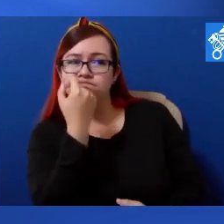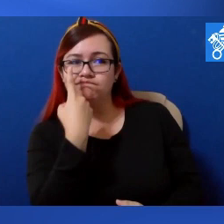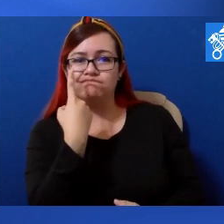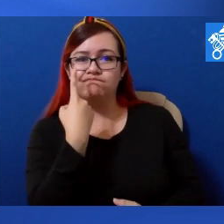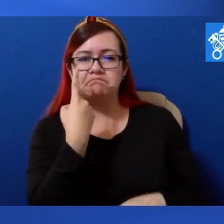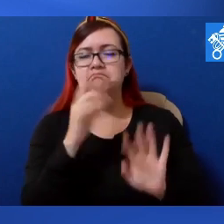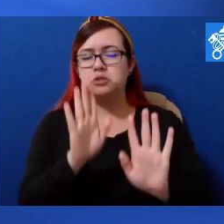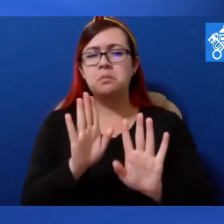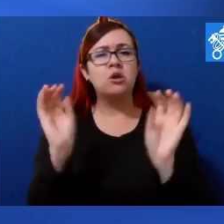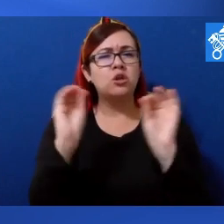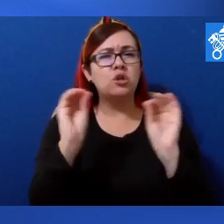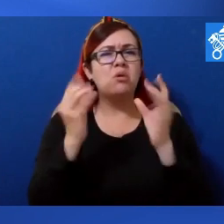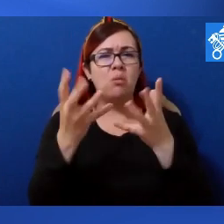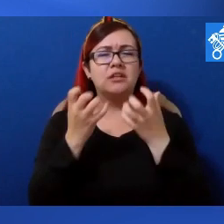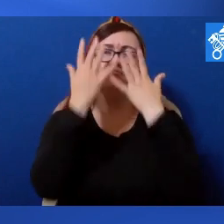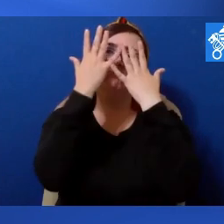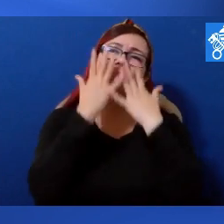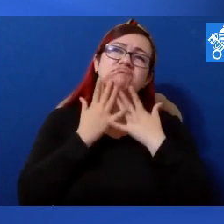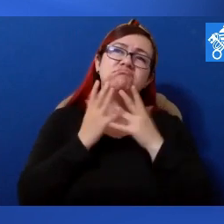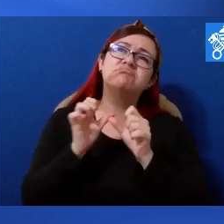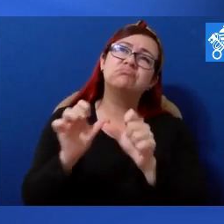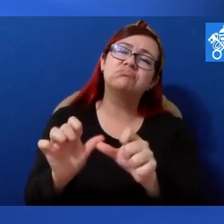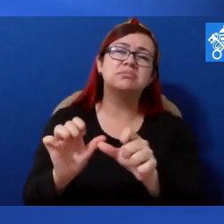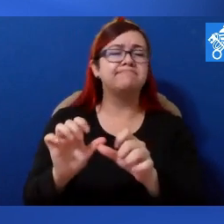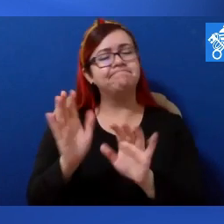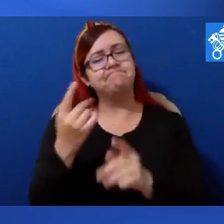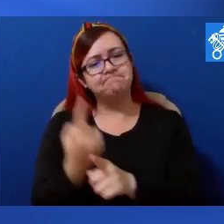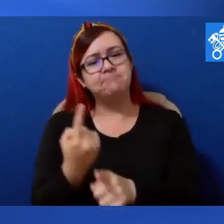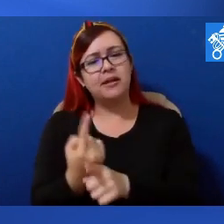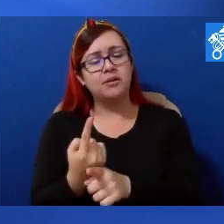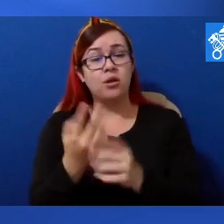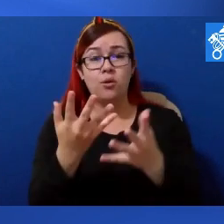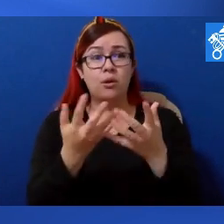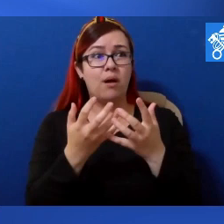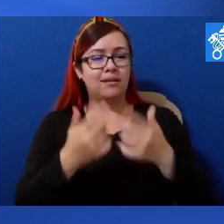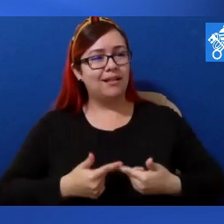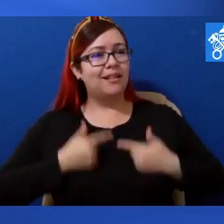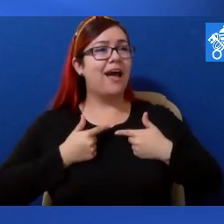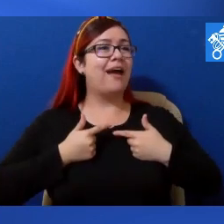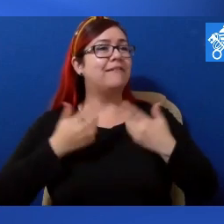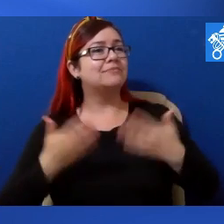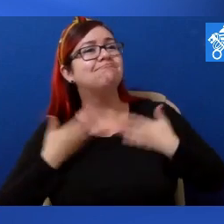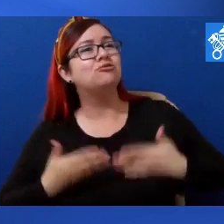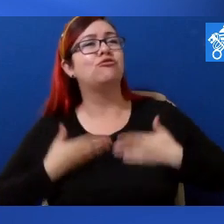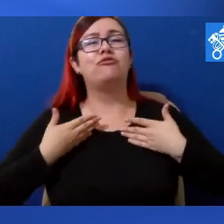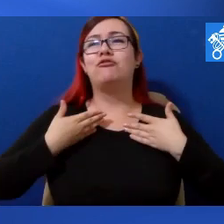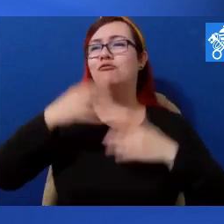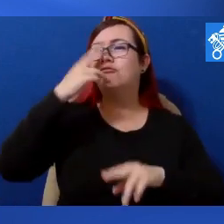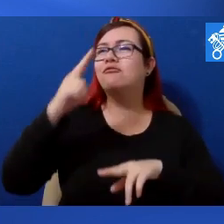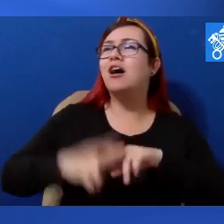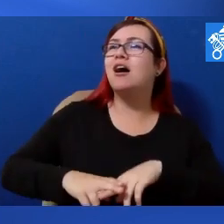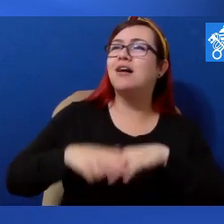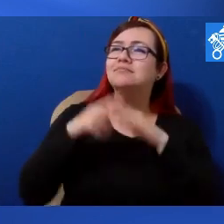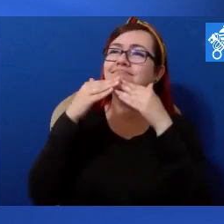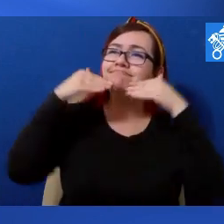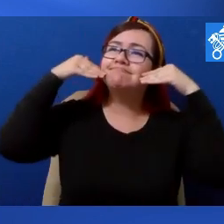we risk losing this. No one wants to be desolate or sad. We would all like a life that is always